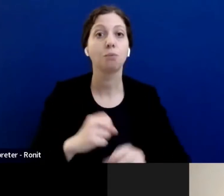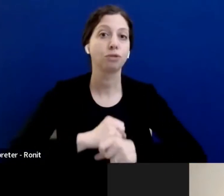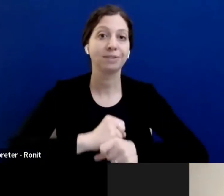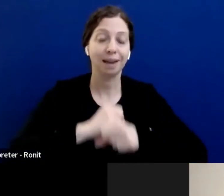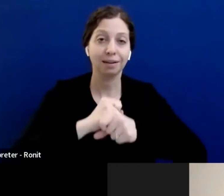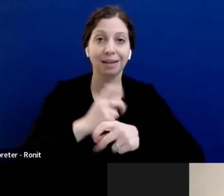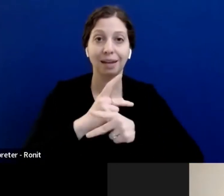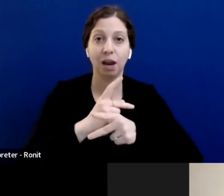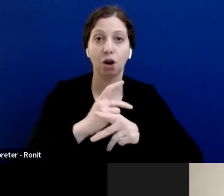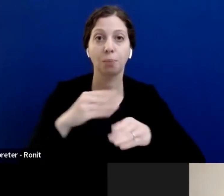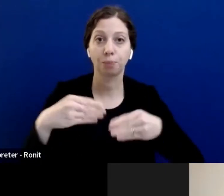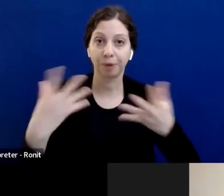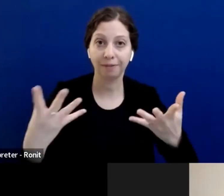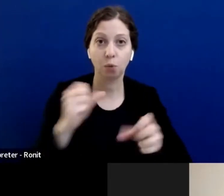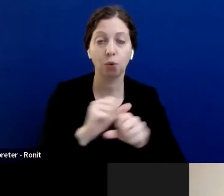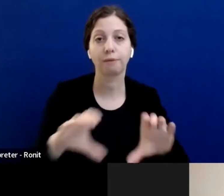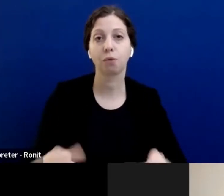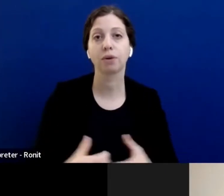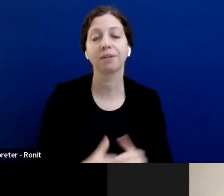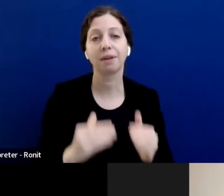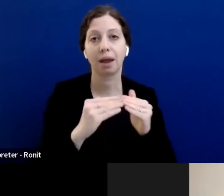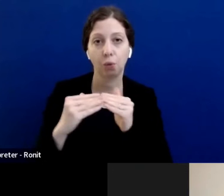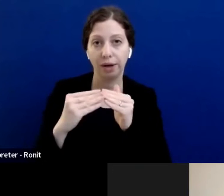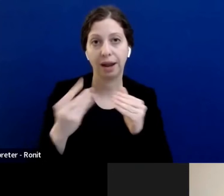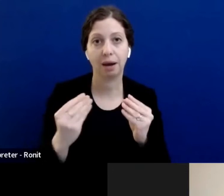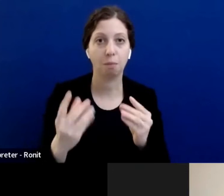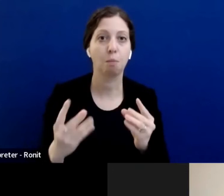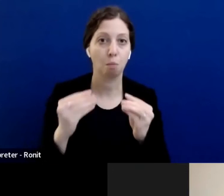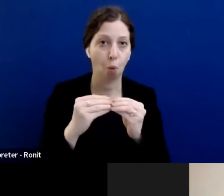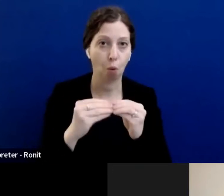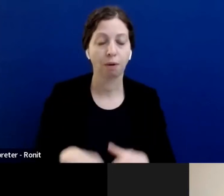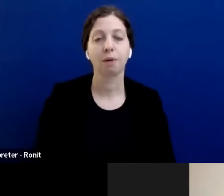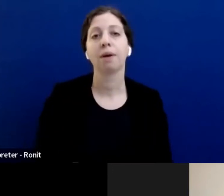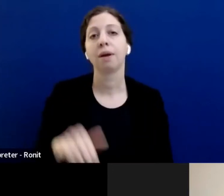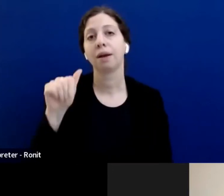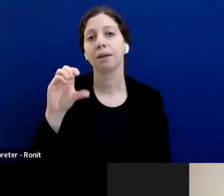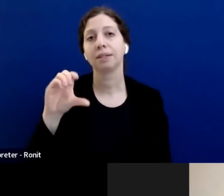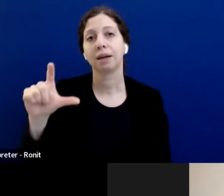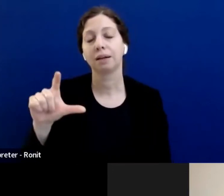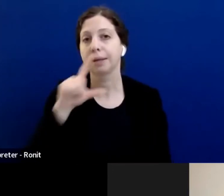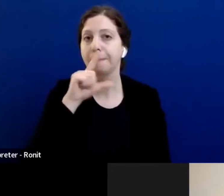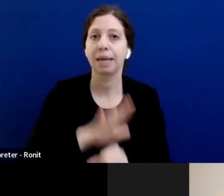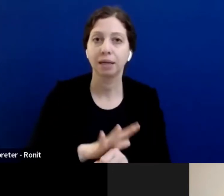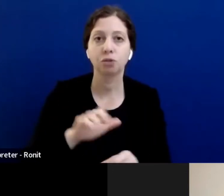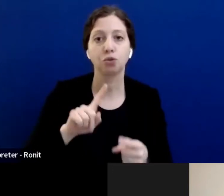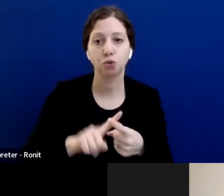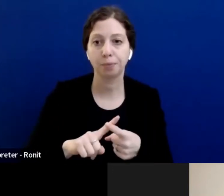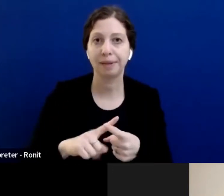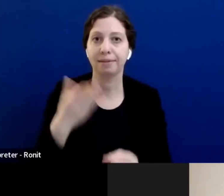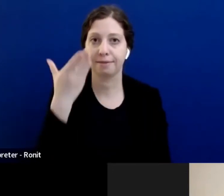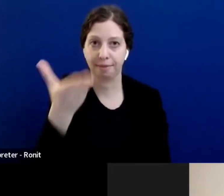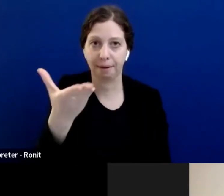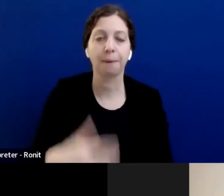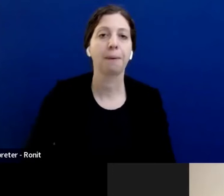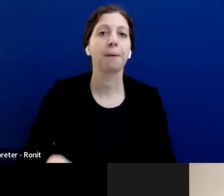caregiving workforce, equity, and more. And ACL has been committed to being at the table and making